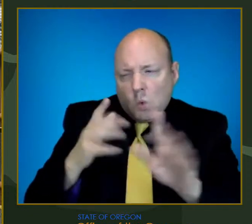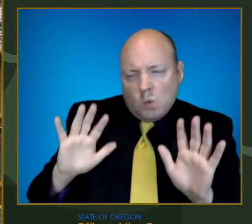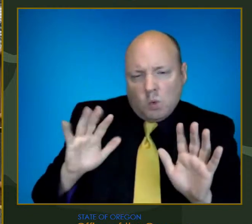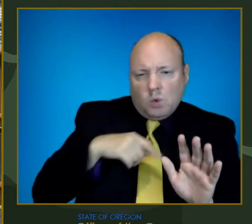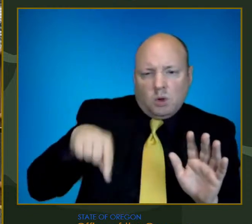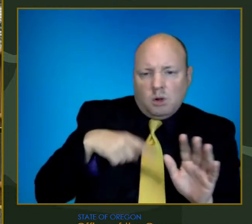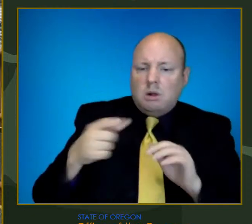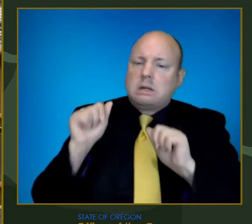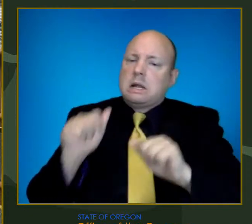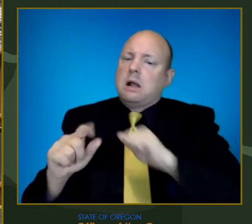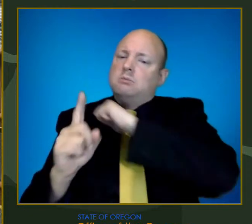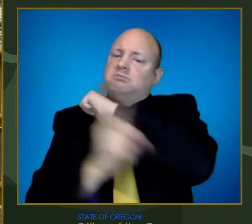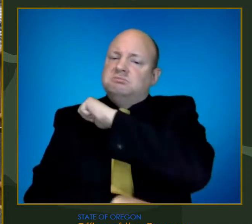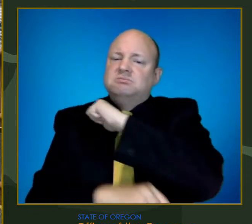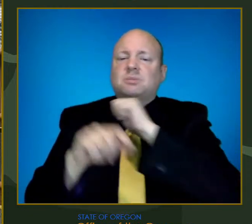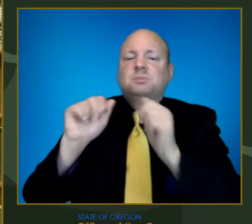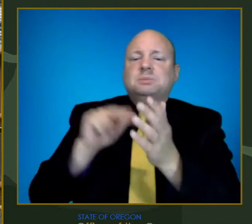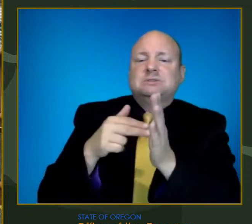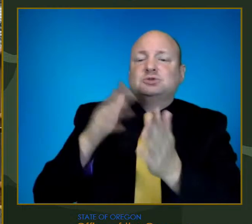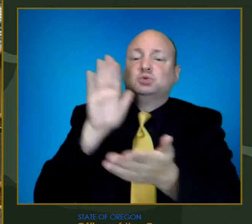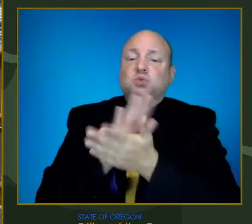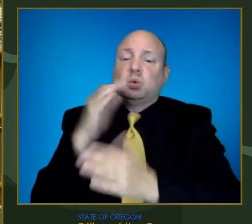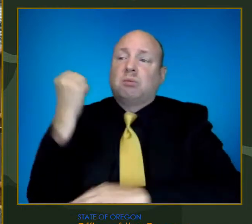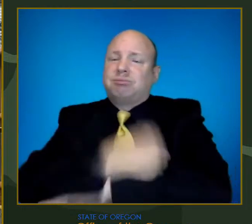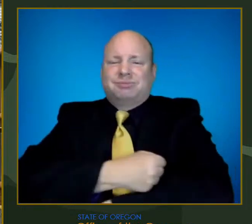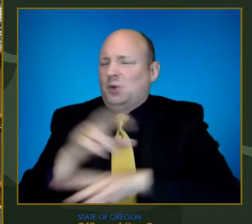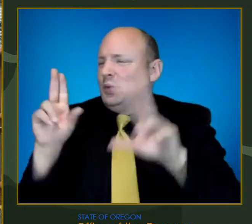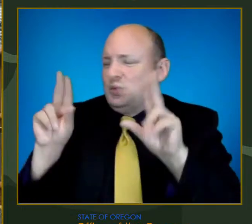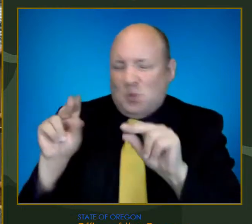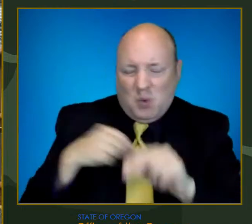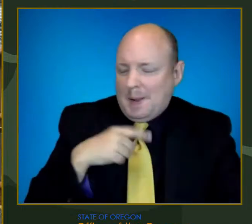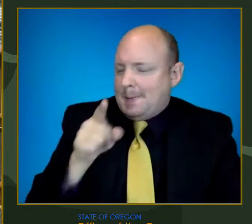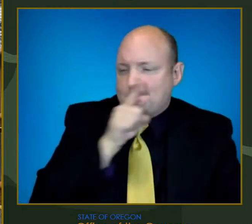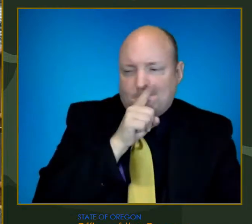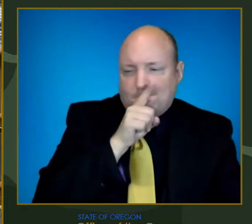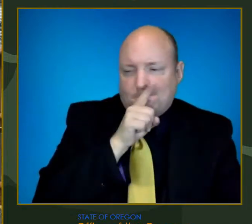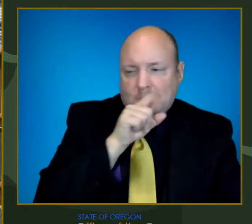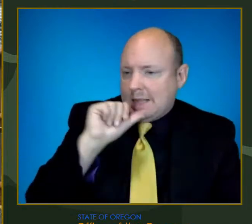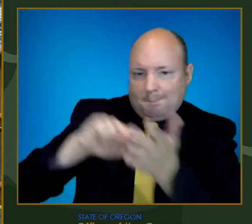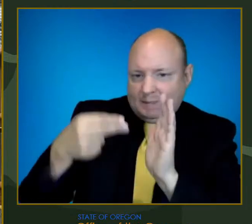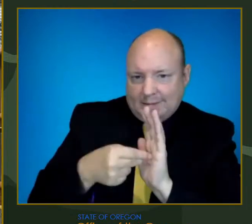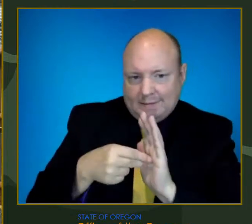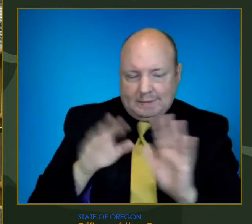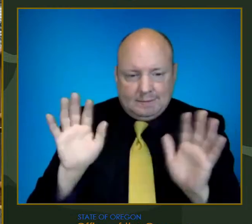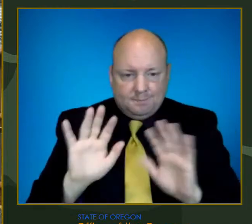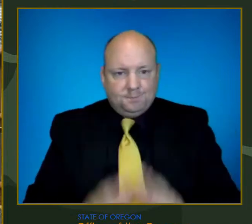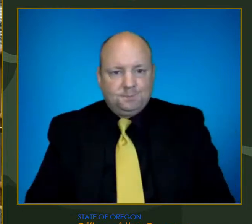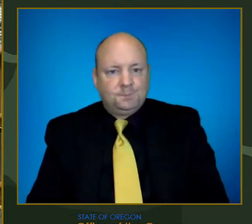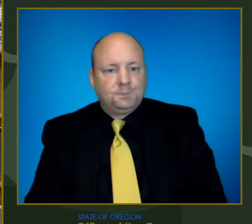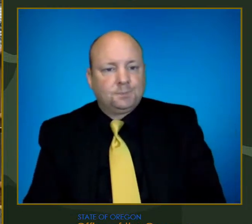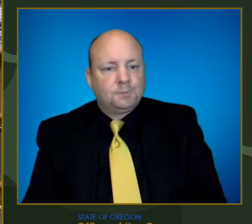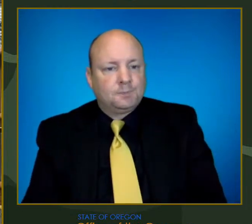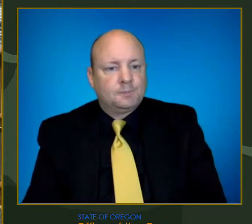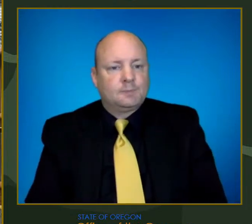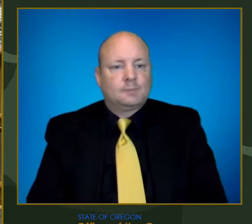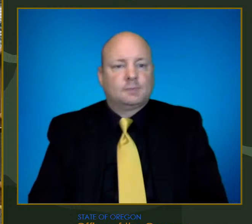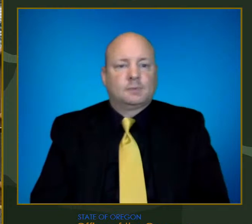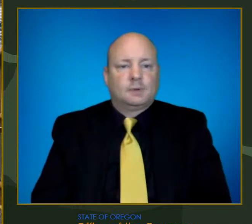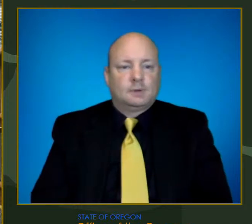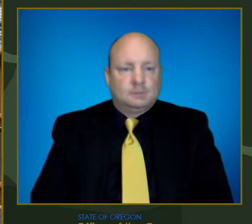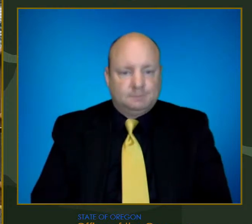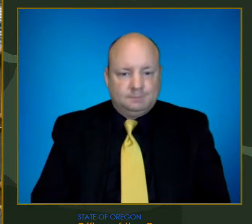have any side effect of closing a school or getting us farther from our goal of in-person